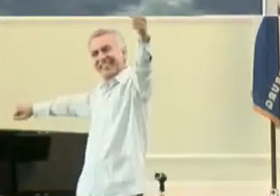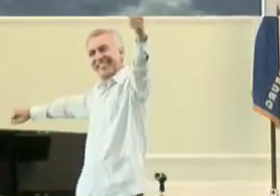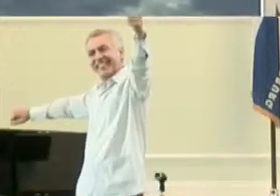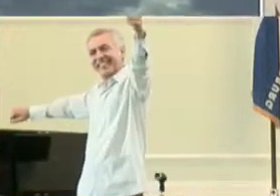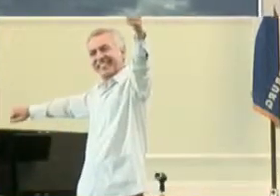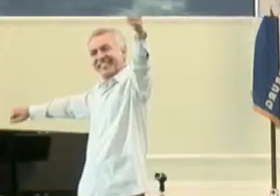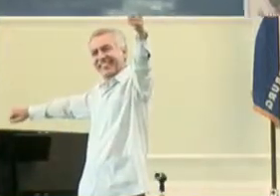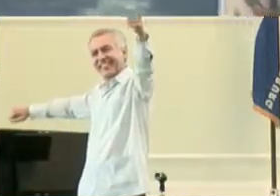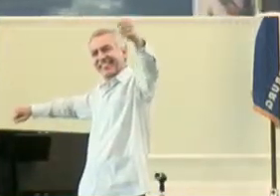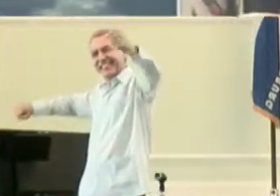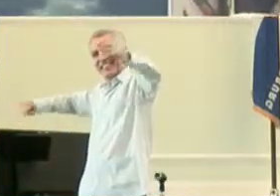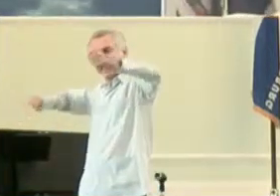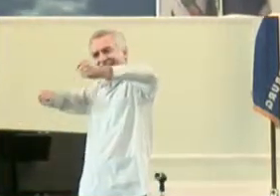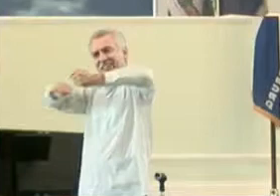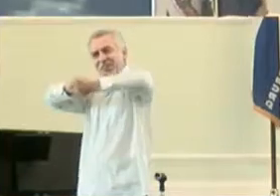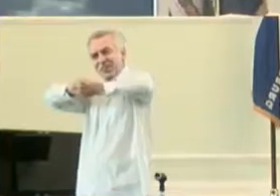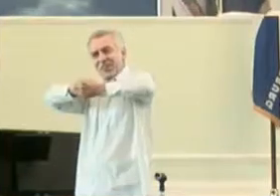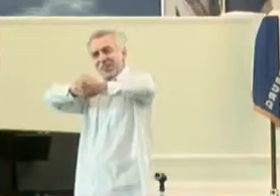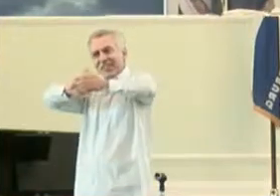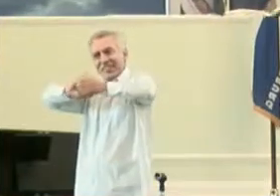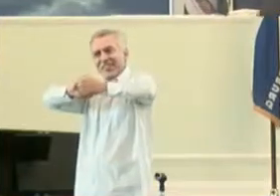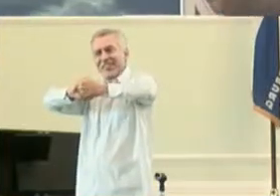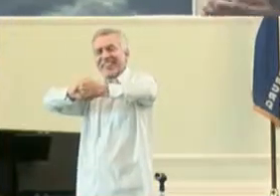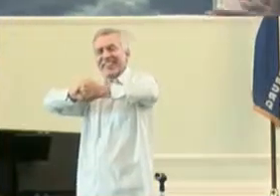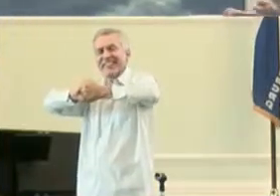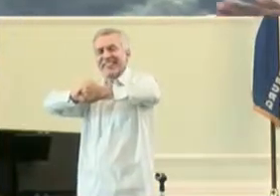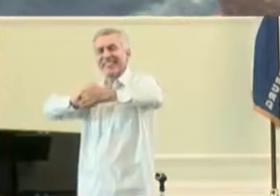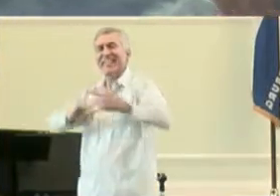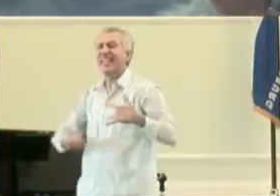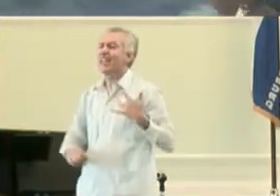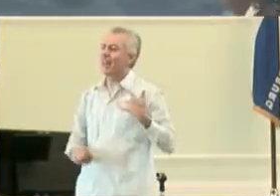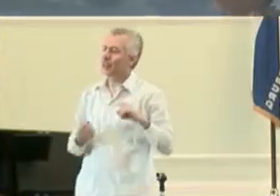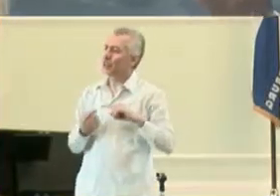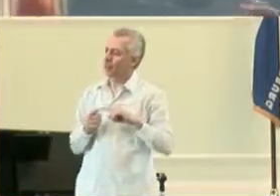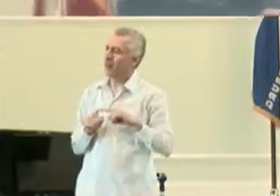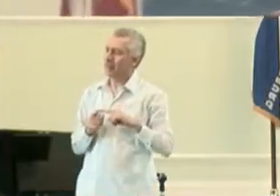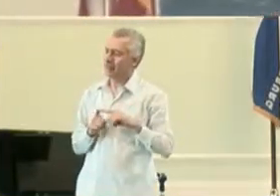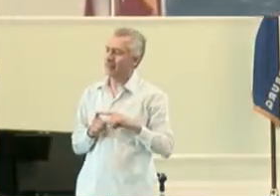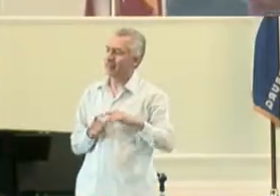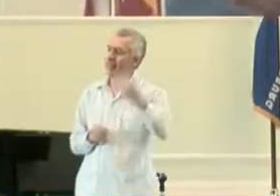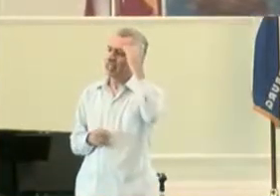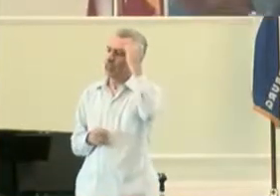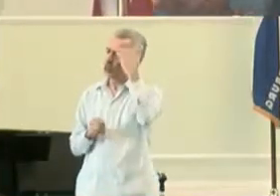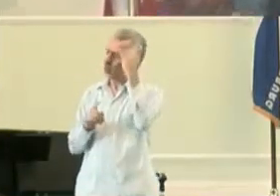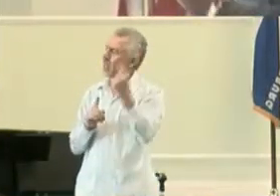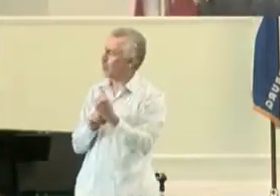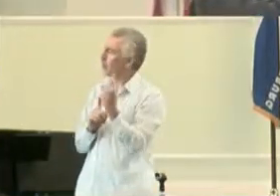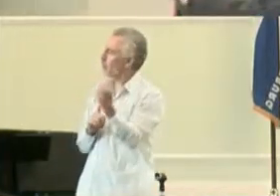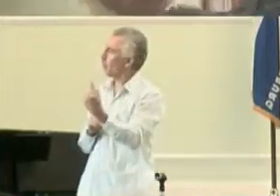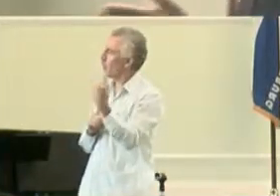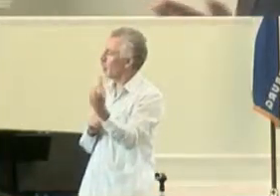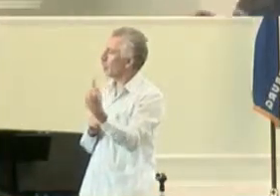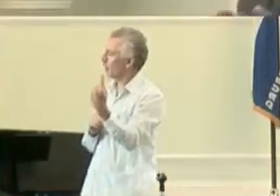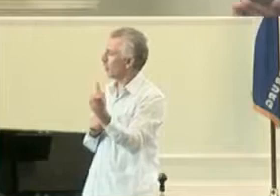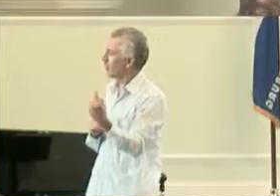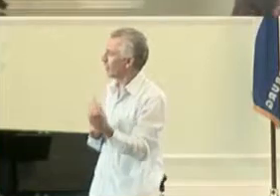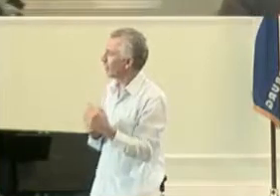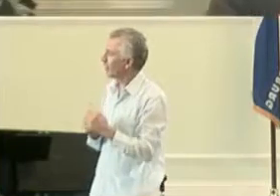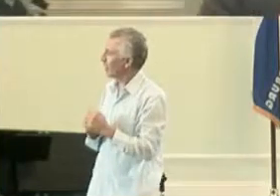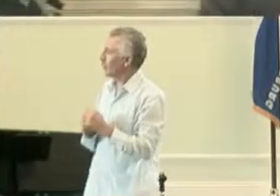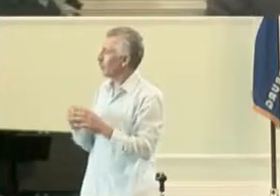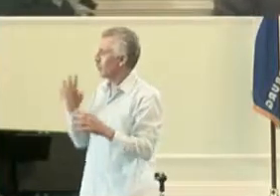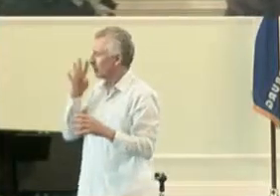is to feel pain. He knows what it is to feel lonely. And he knows what it is to feel rejected.